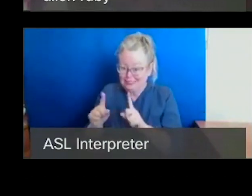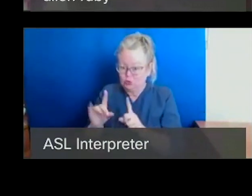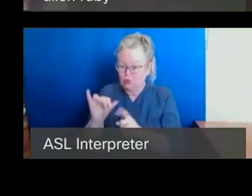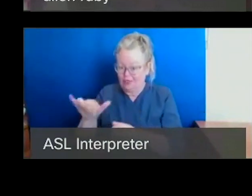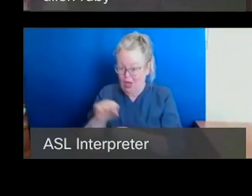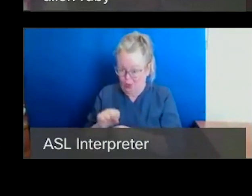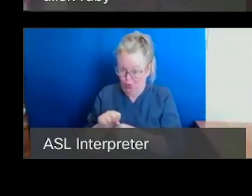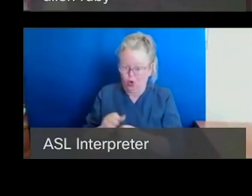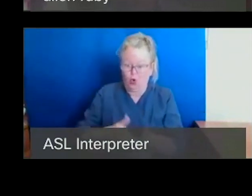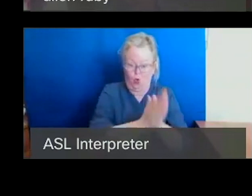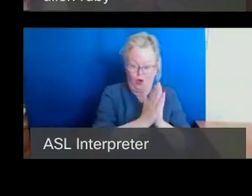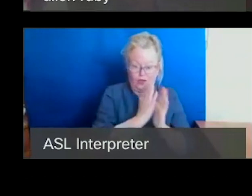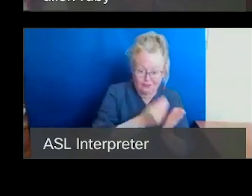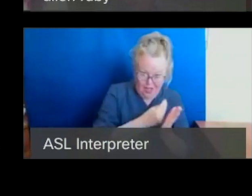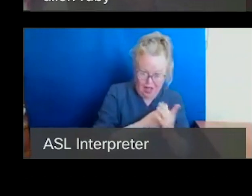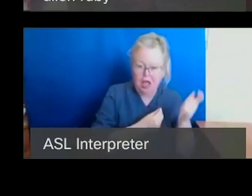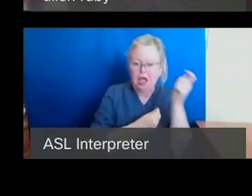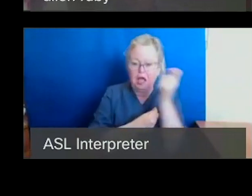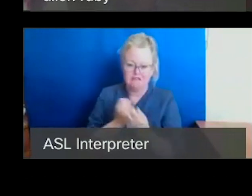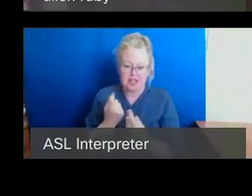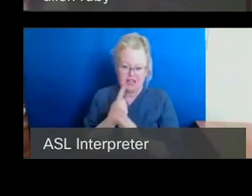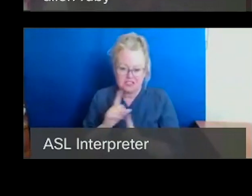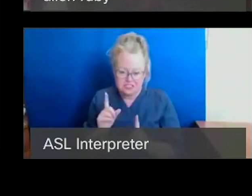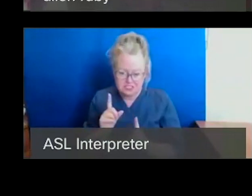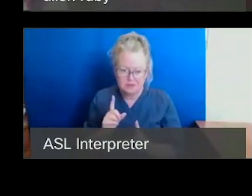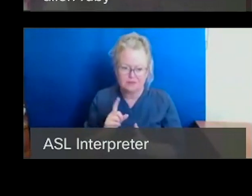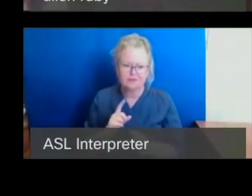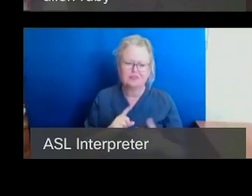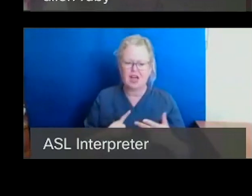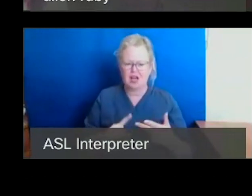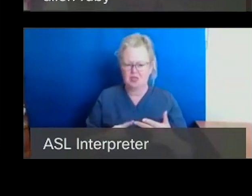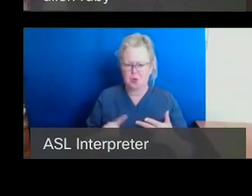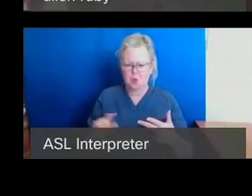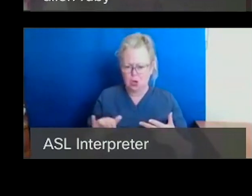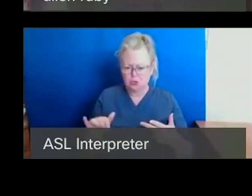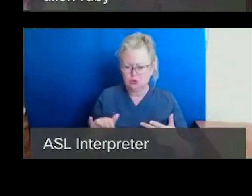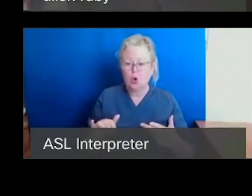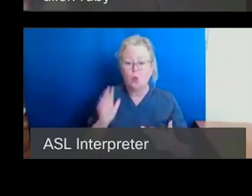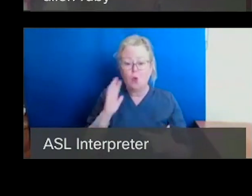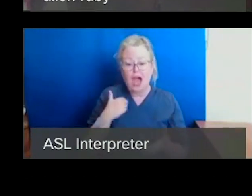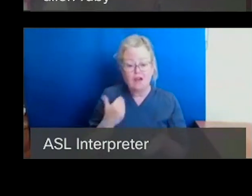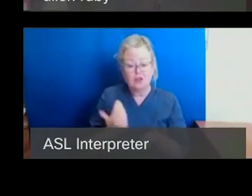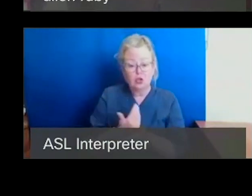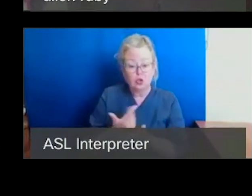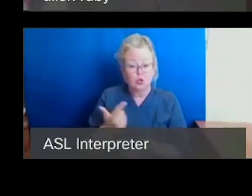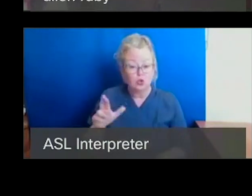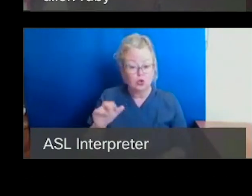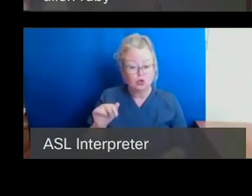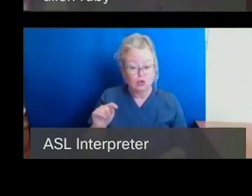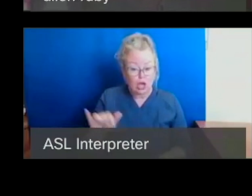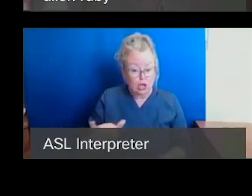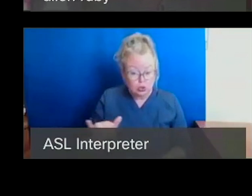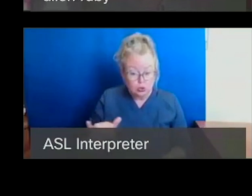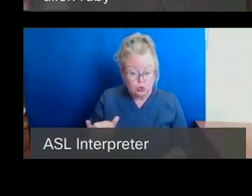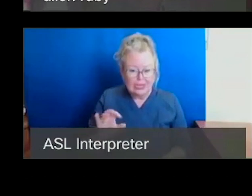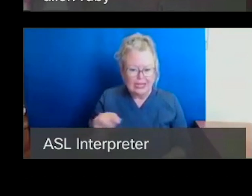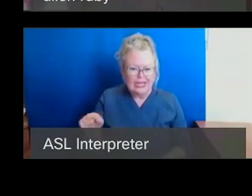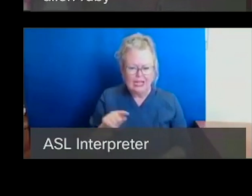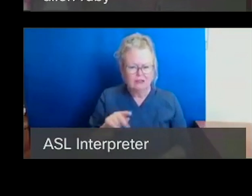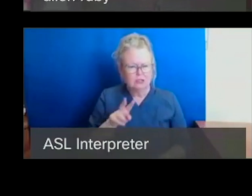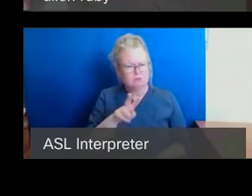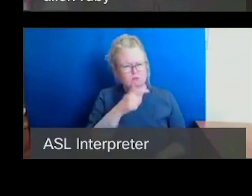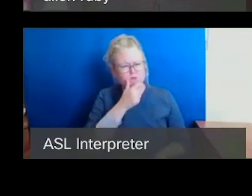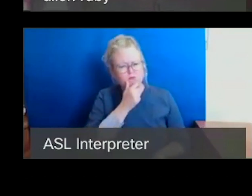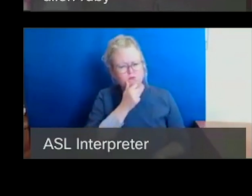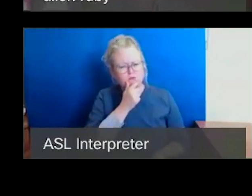next I'll go into the using longitudinal data, but as we go through the new grant program, I just want you to keep in mind if you hear something that